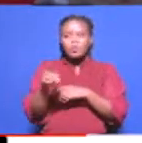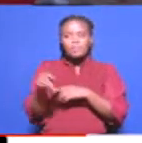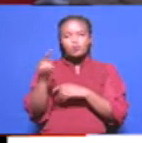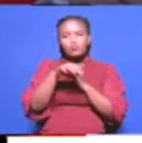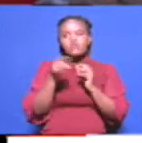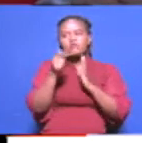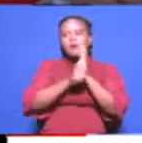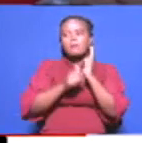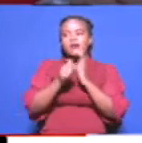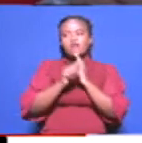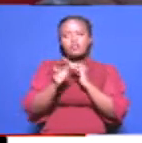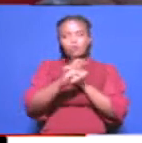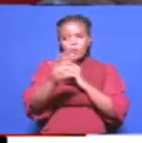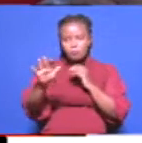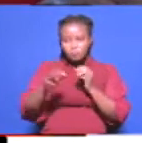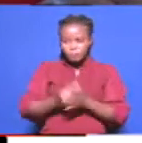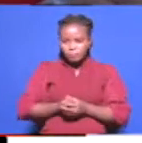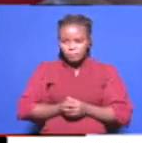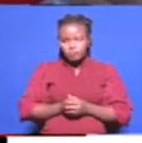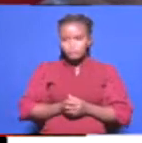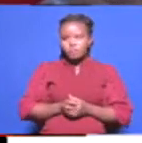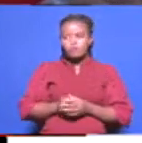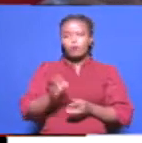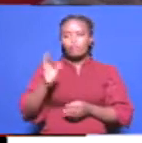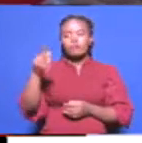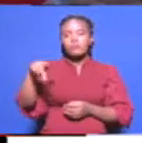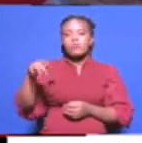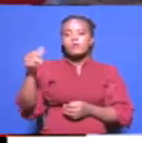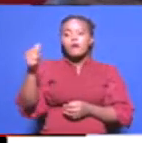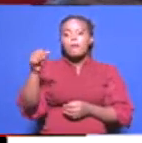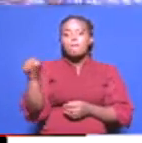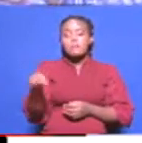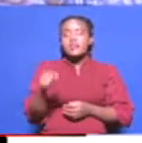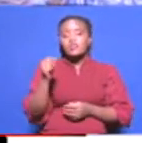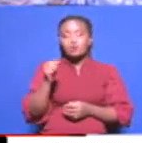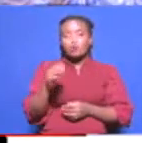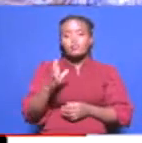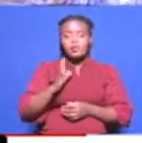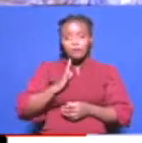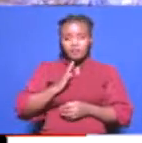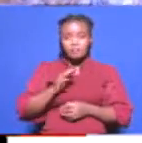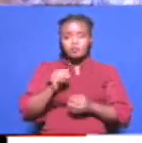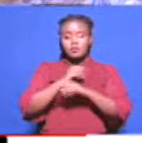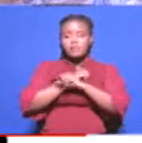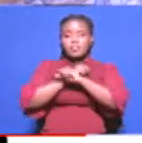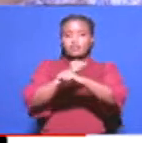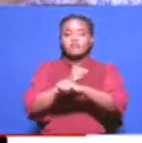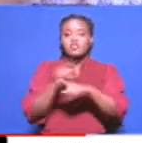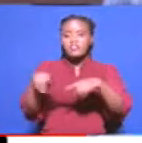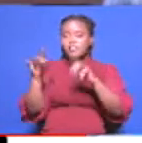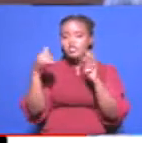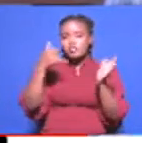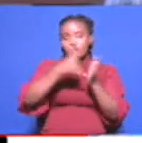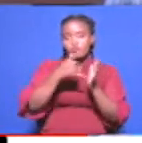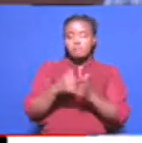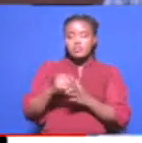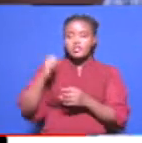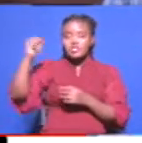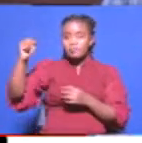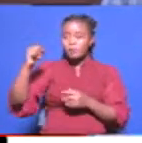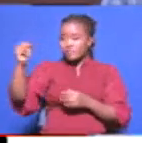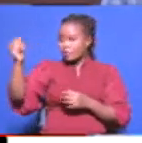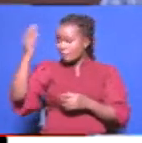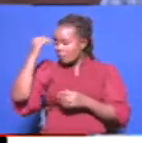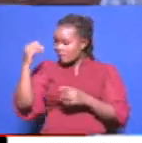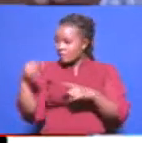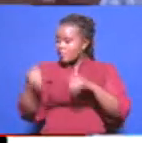Speaking at the same event, Interior Principal Secretary Dr. Karanja Kibicho defended his involvement in politics, saying he had a